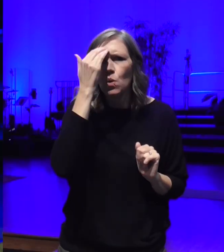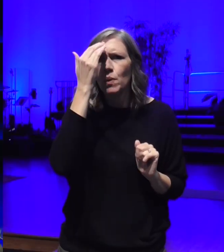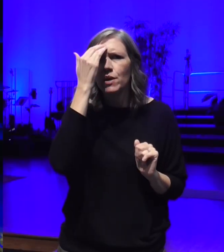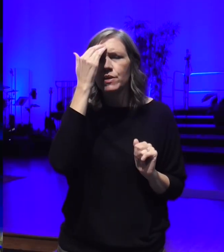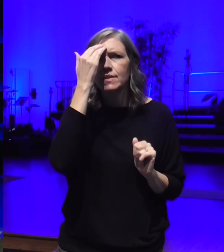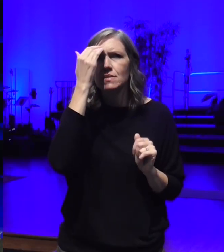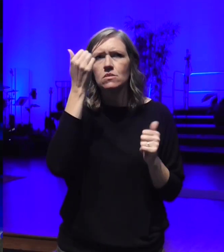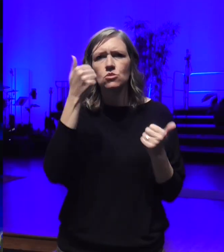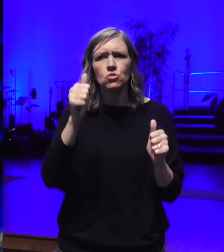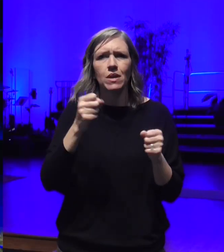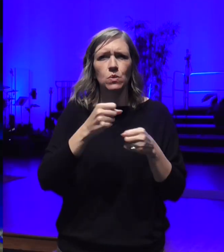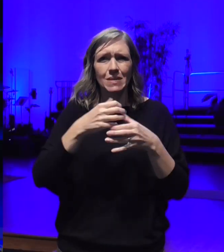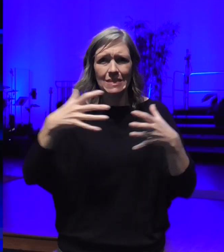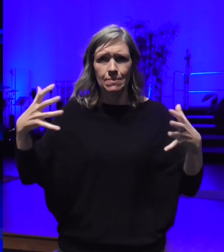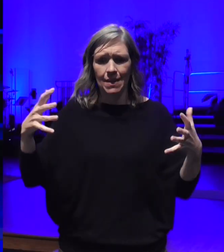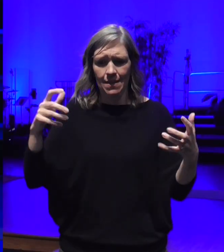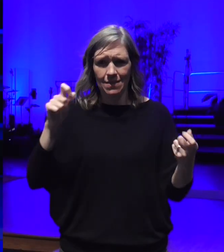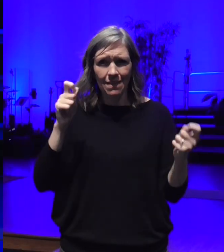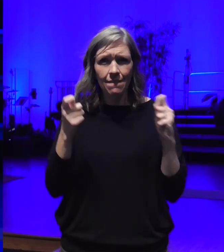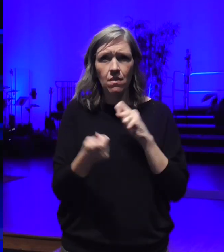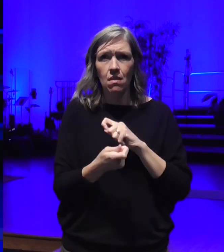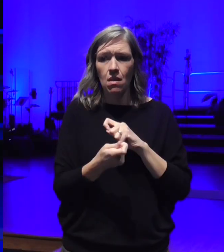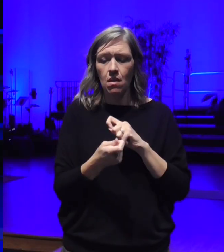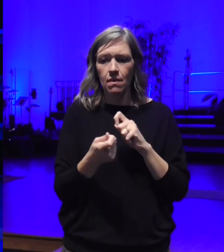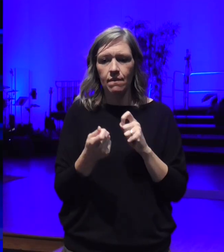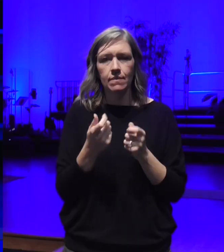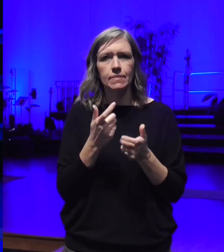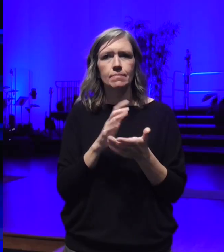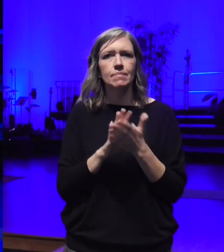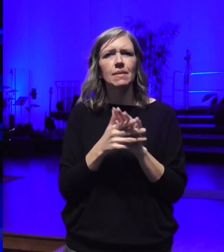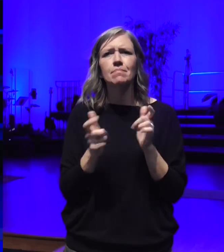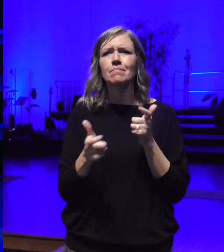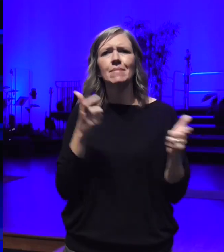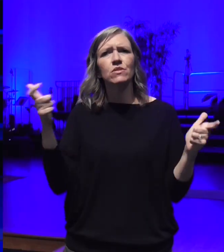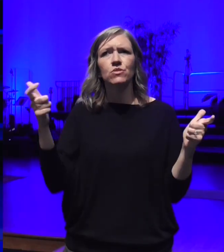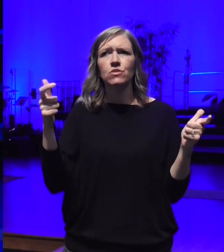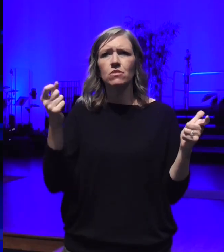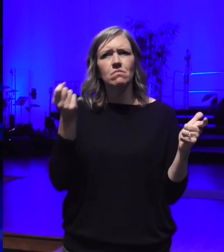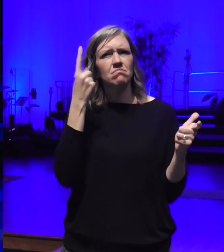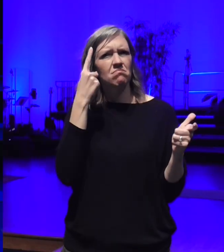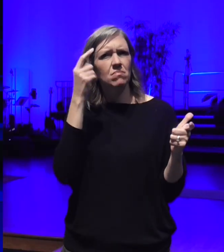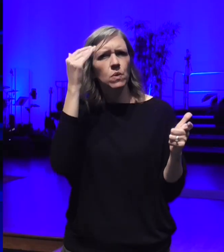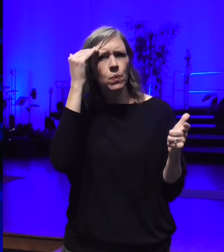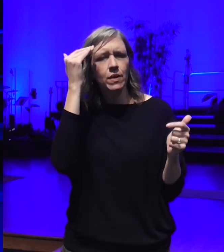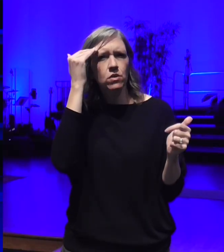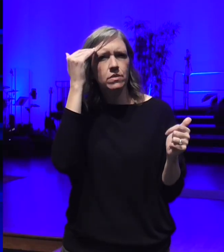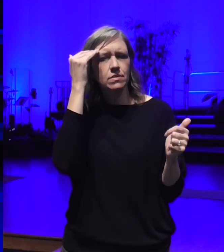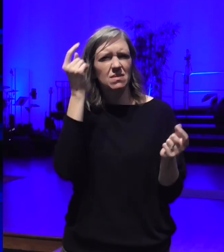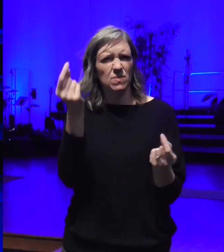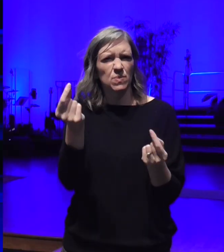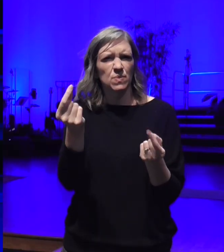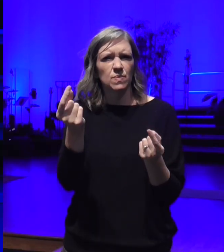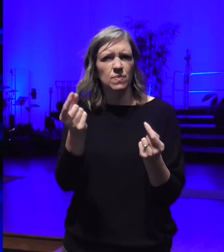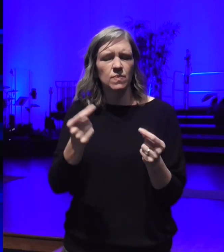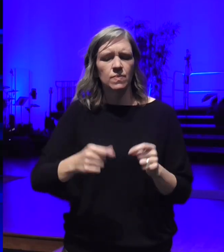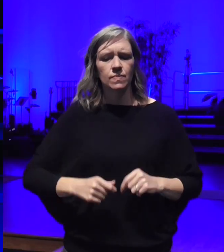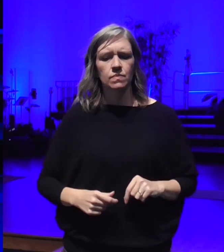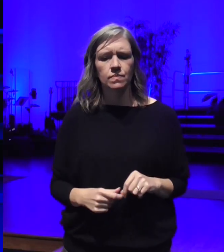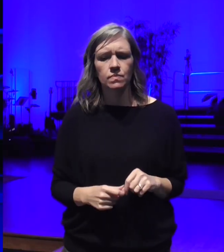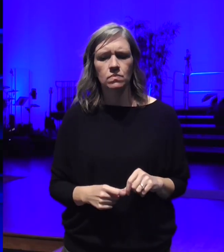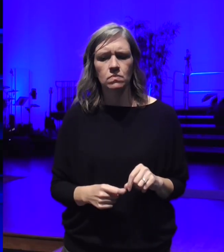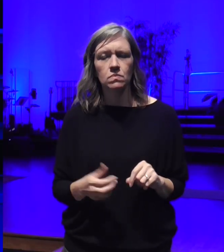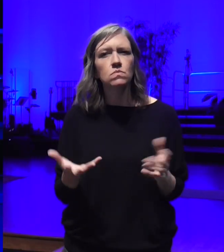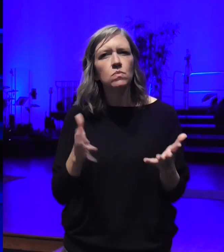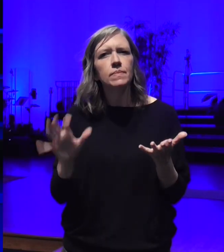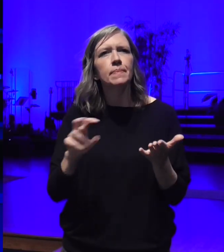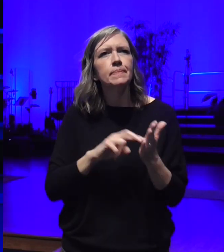and expand and evolve it to be a volleyball size level of awareness? What